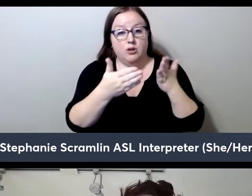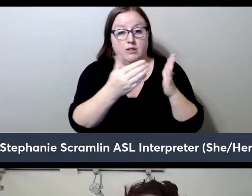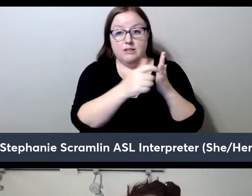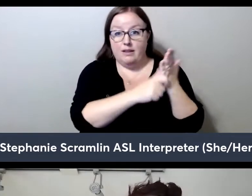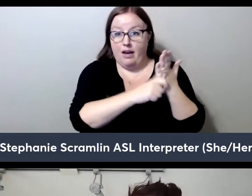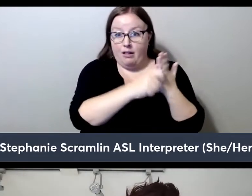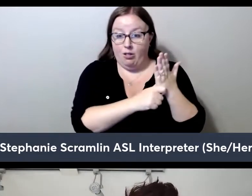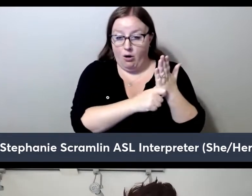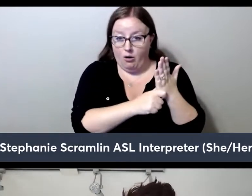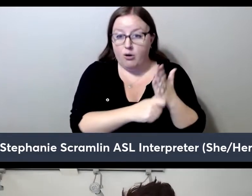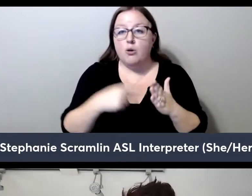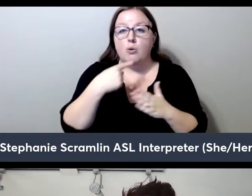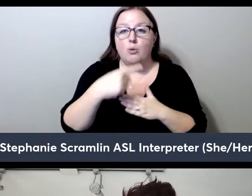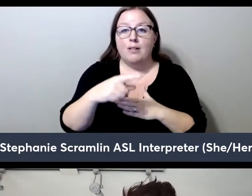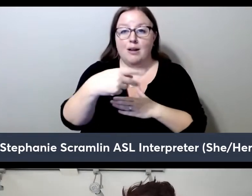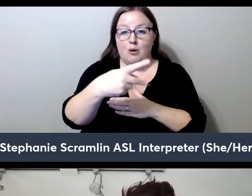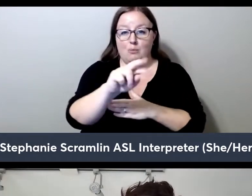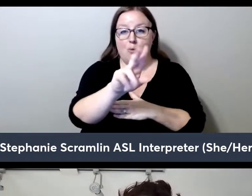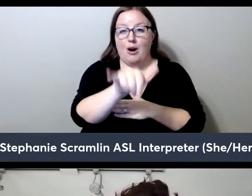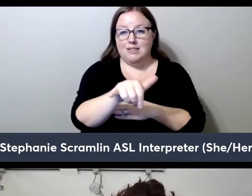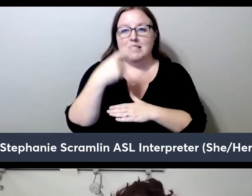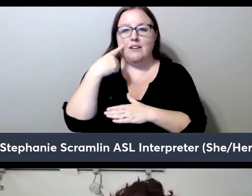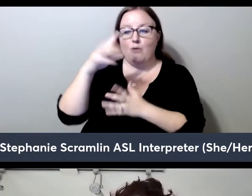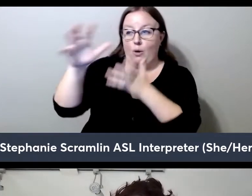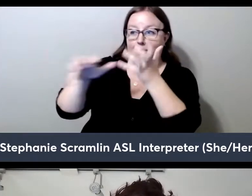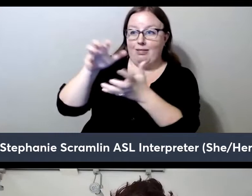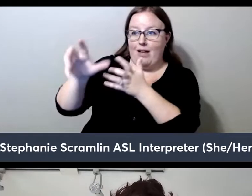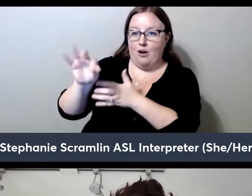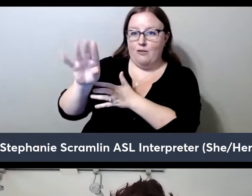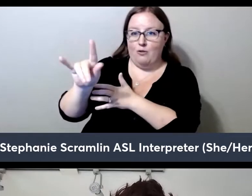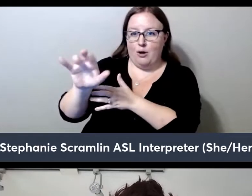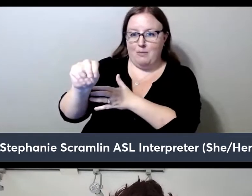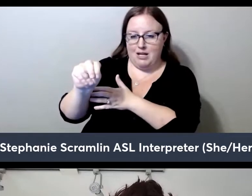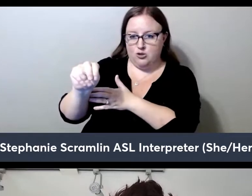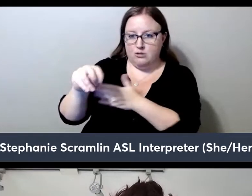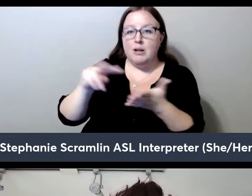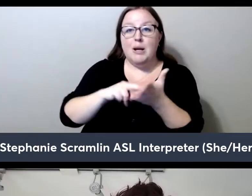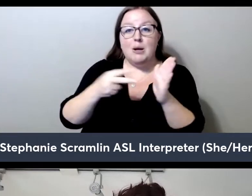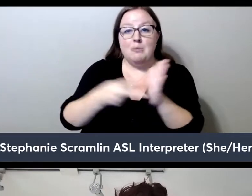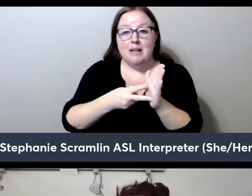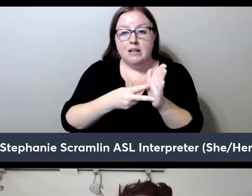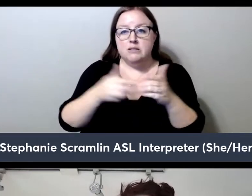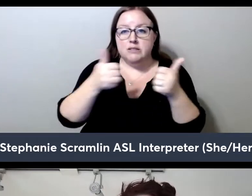is a proxy on top of CloudFormation that separates the permissions of